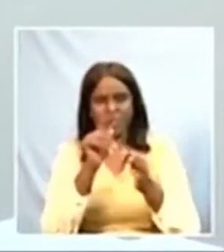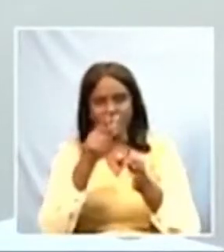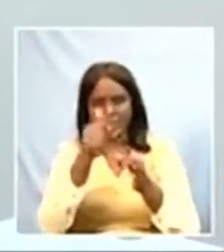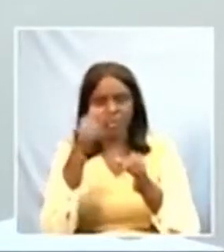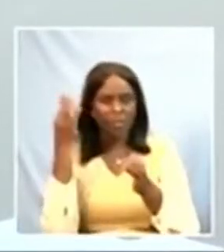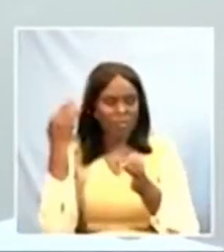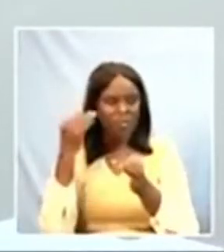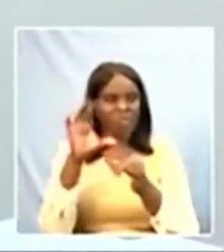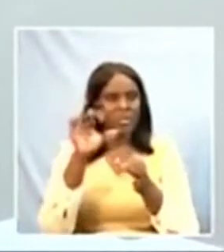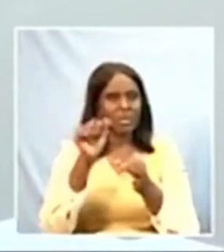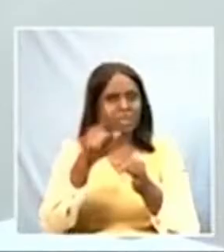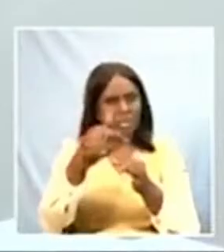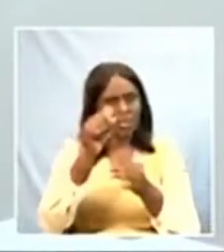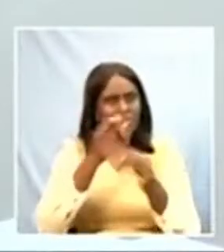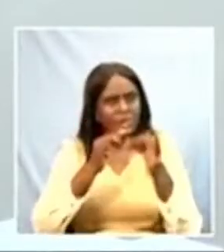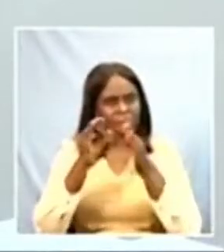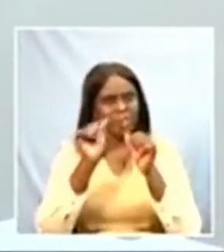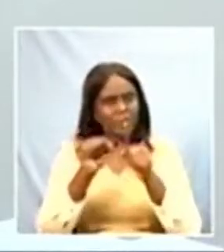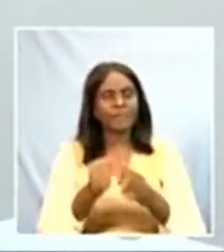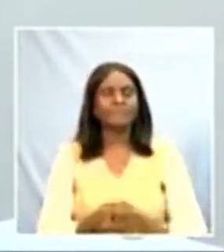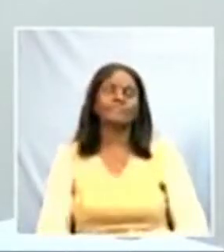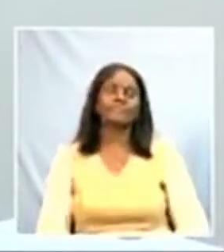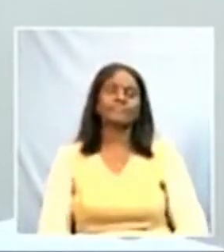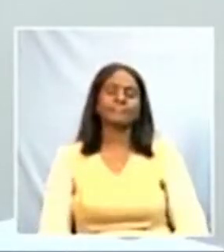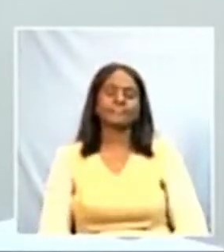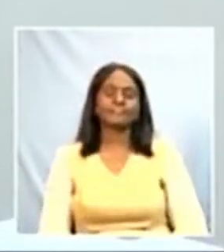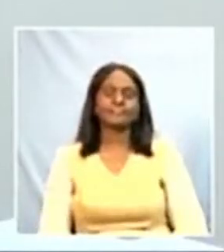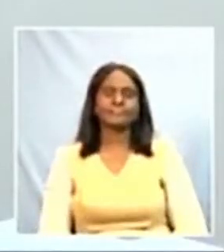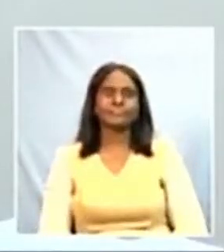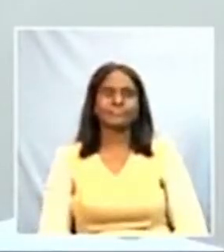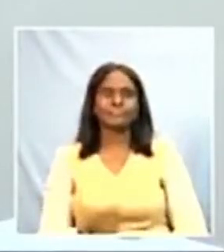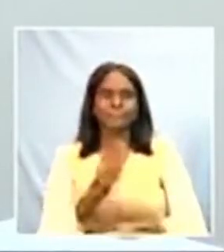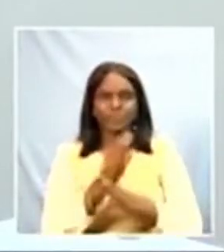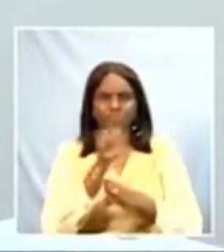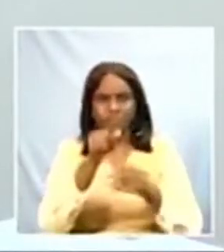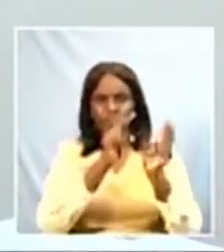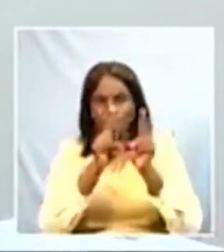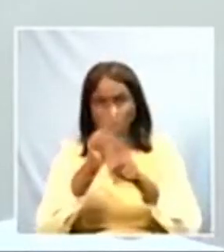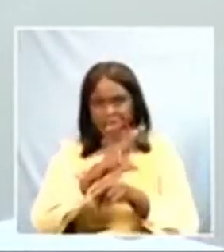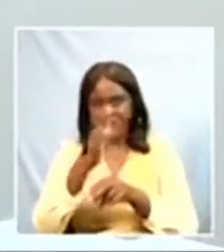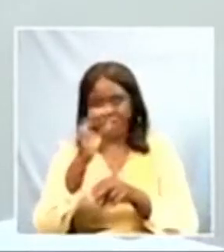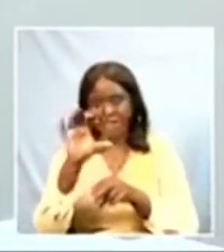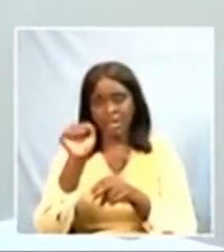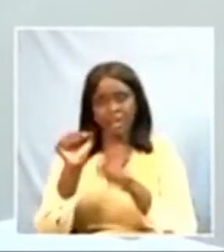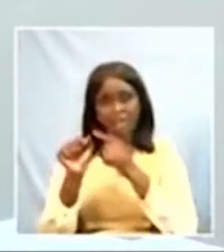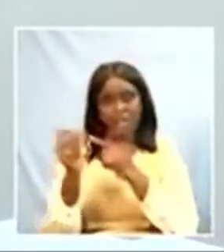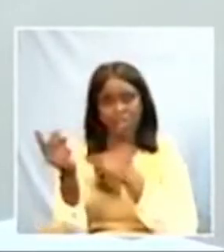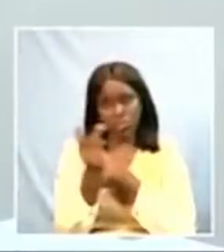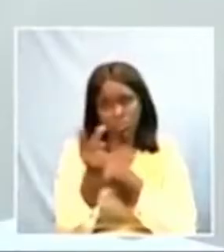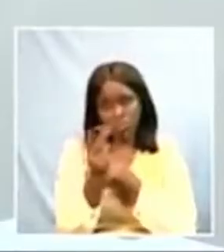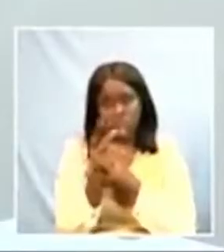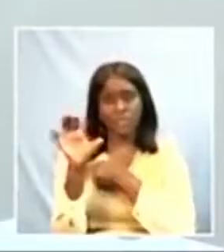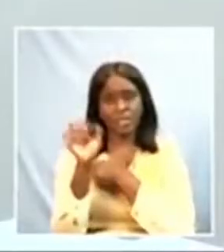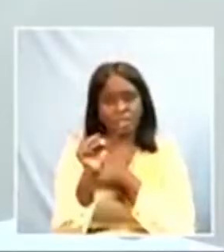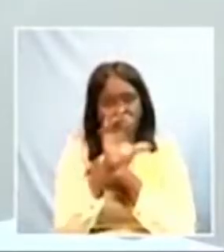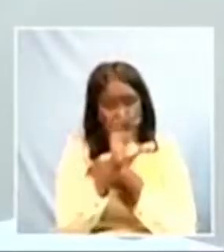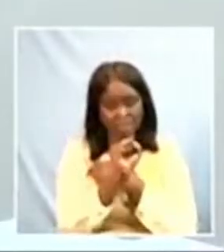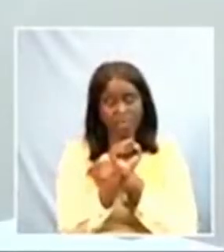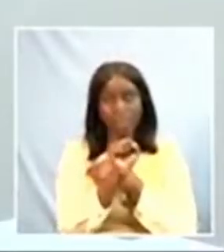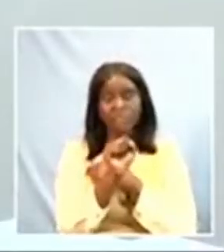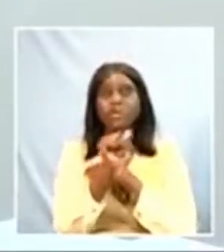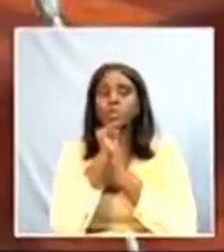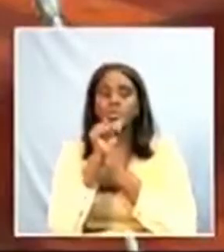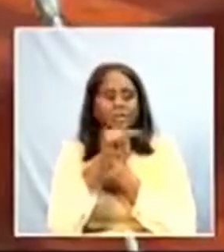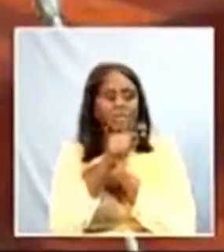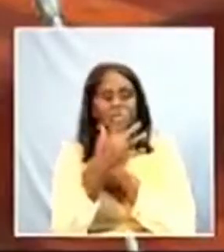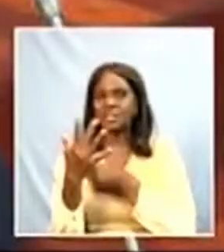the former Council Secretary? You know, before you respond, CS, the two council secretaries and officers, don't take